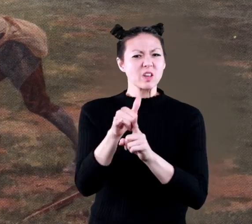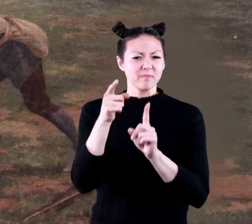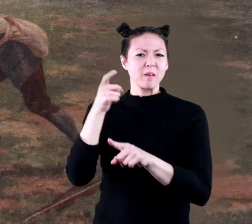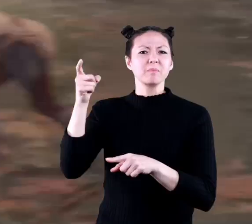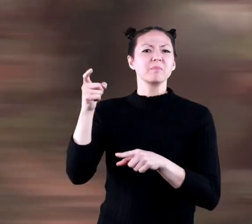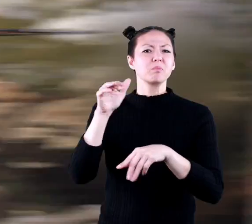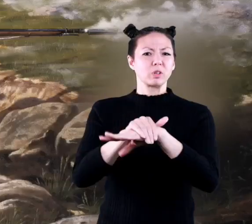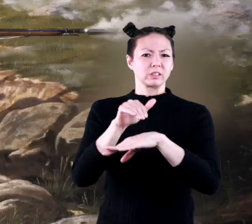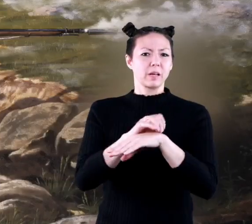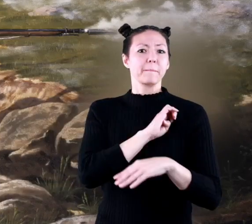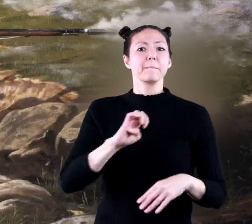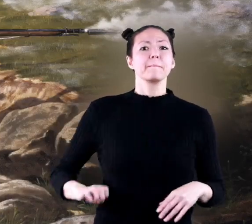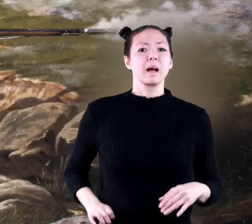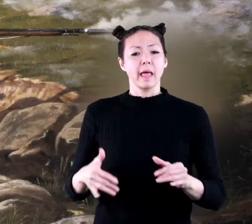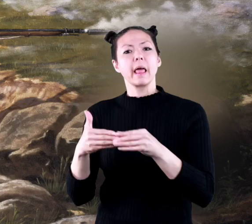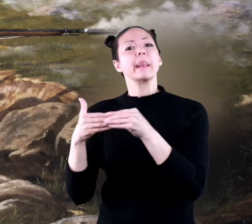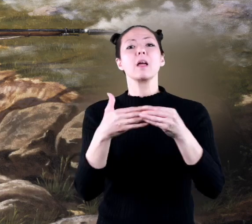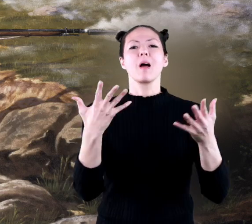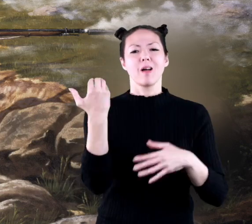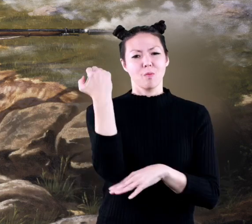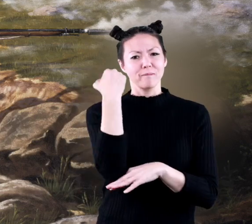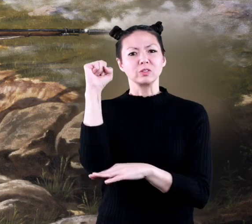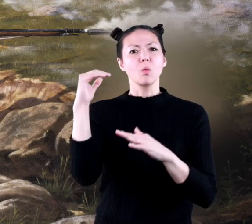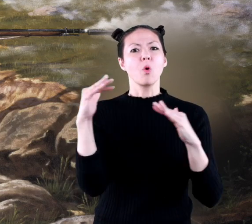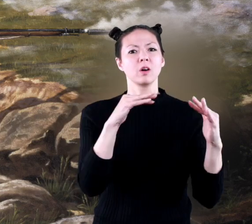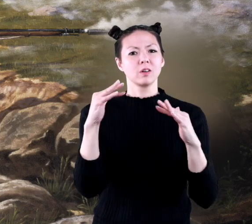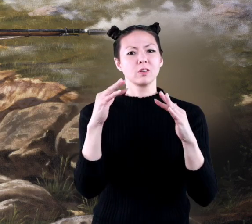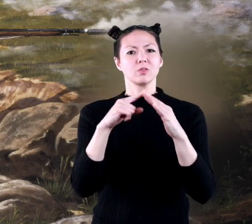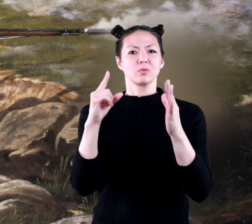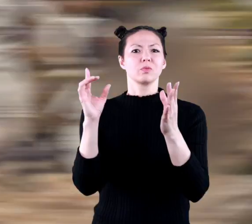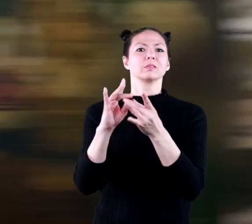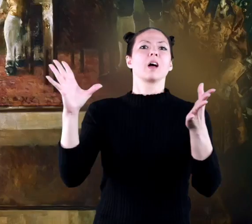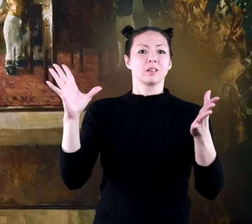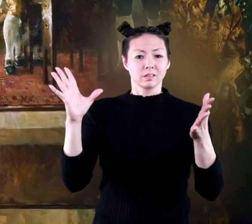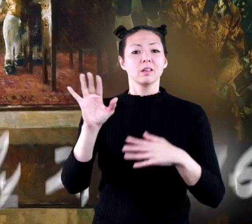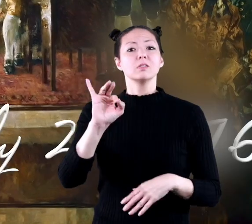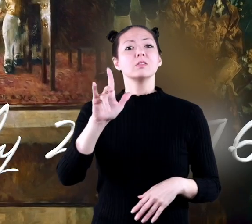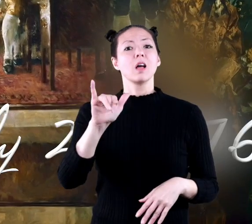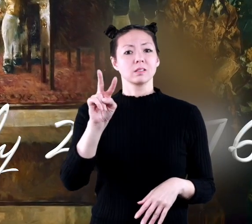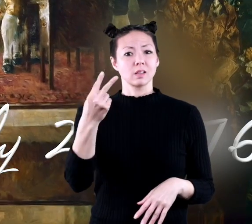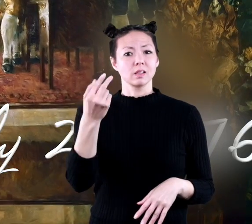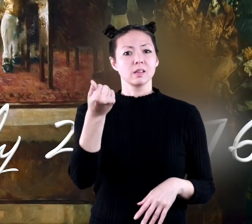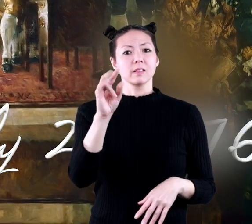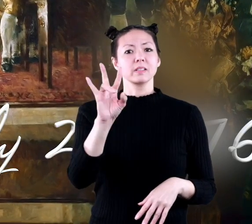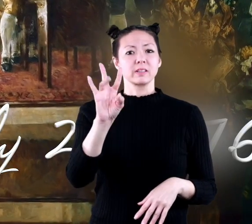bullying from the British Empire that led to the Revolutionary War to unite them. On July